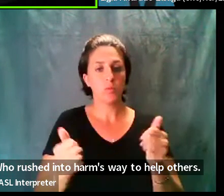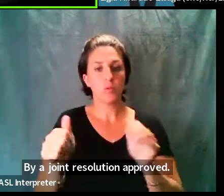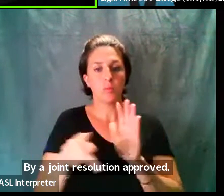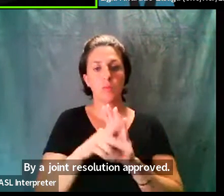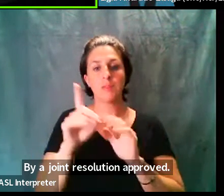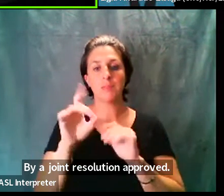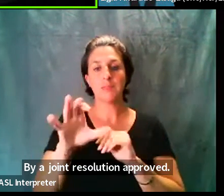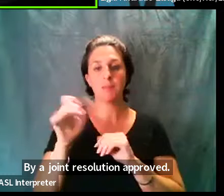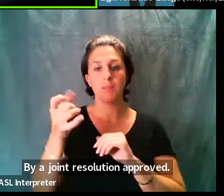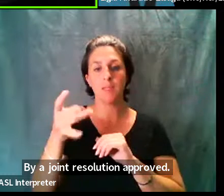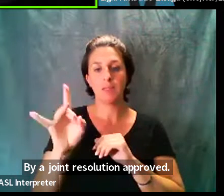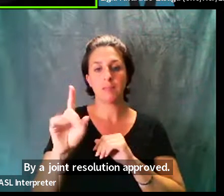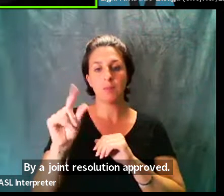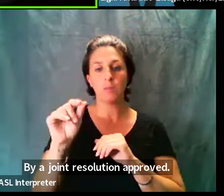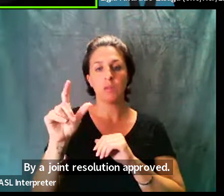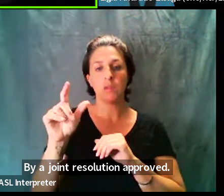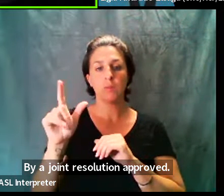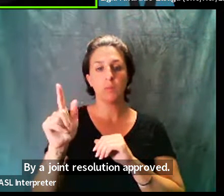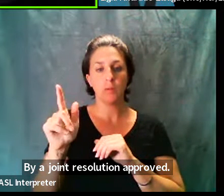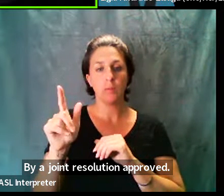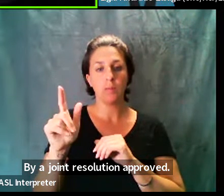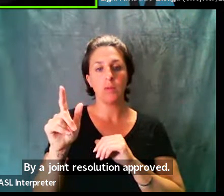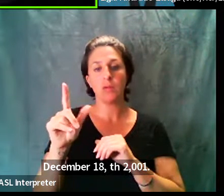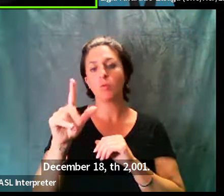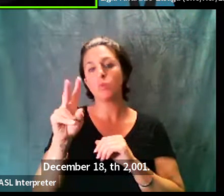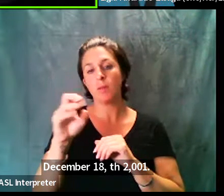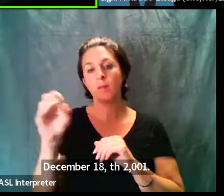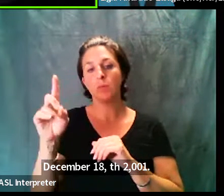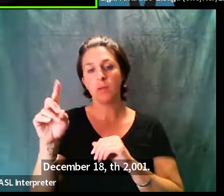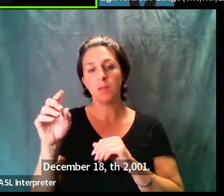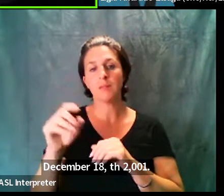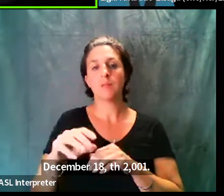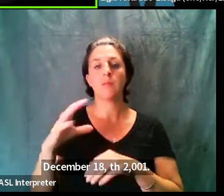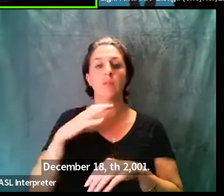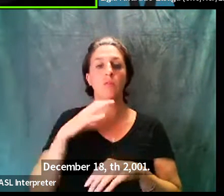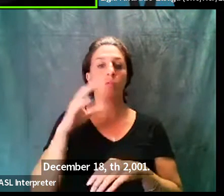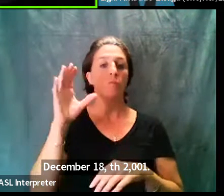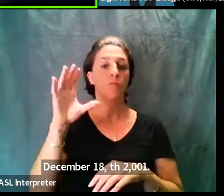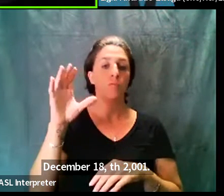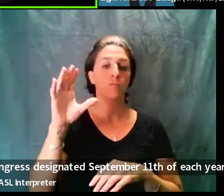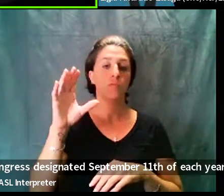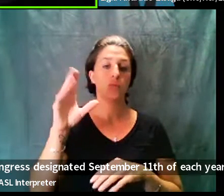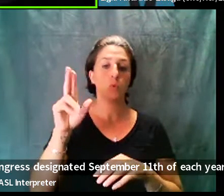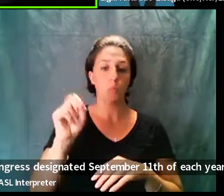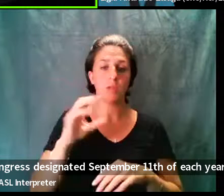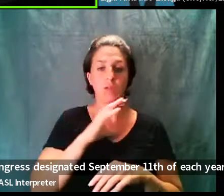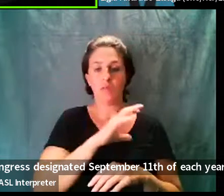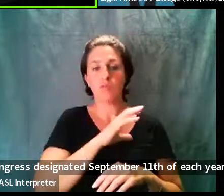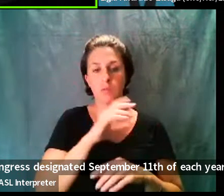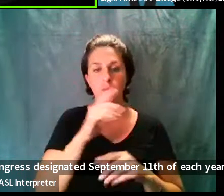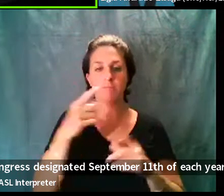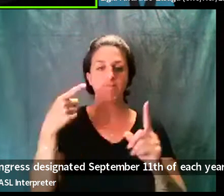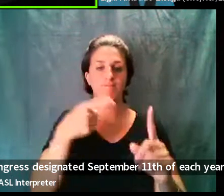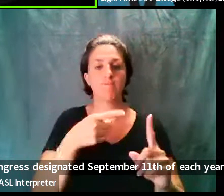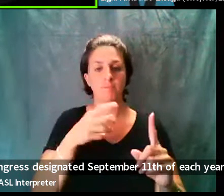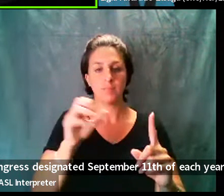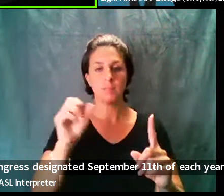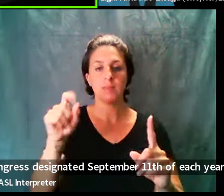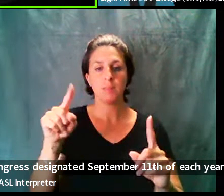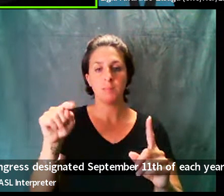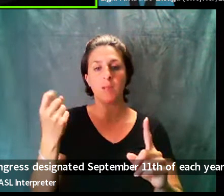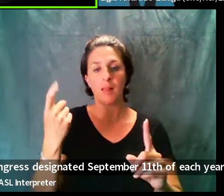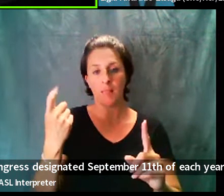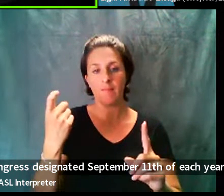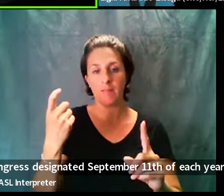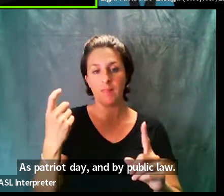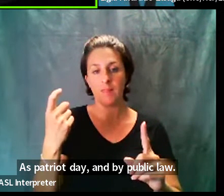18th, 2001, U.S. Congress designated September 11th of each year as Patriot Day, and by public law